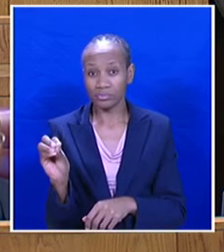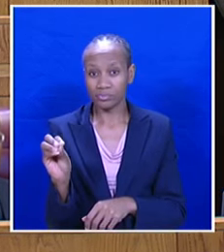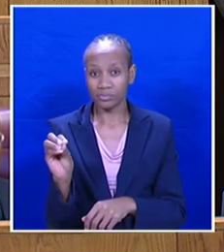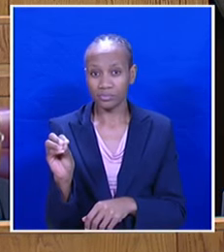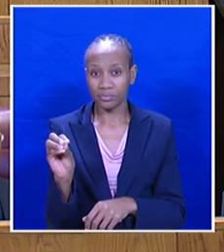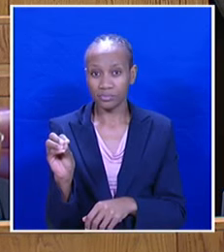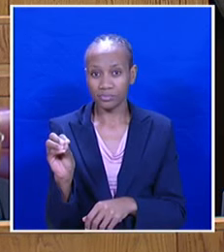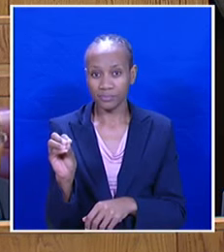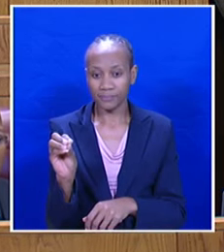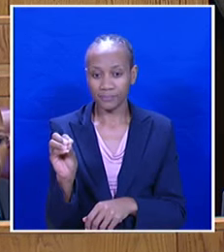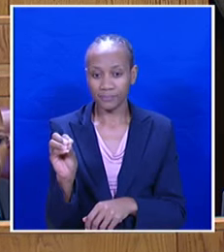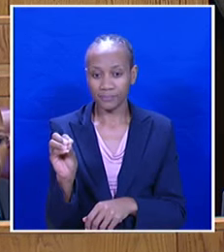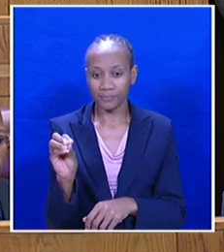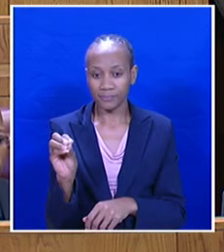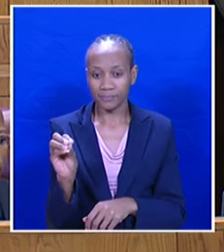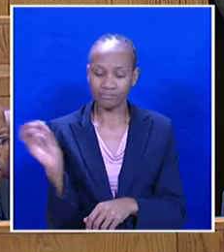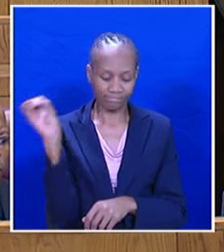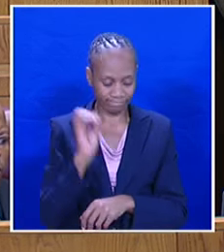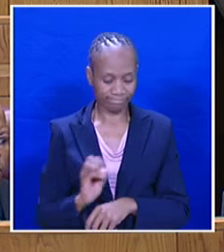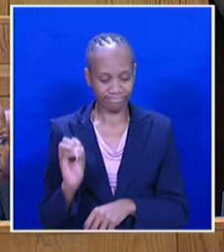None. Oh, the honorable.